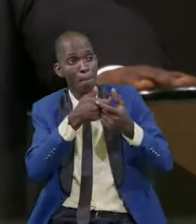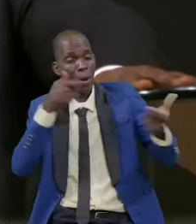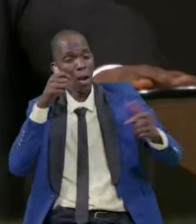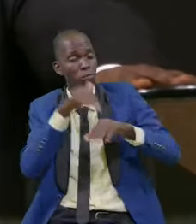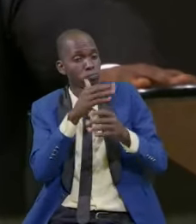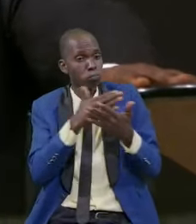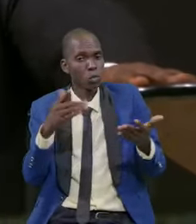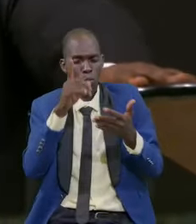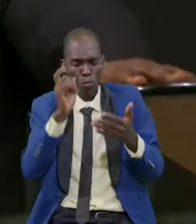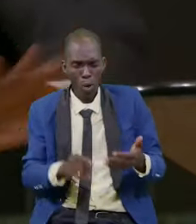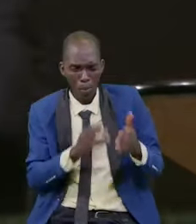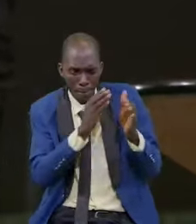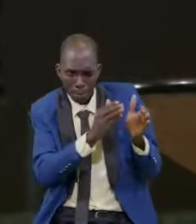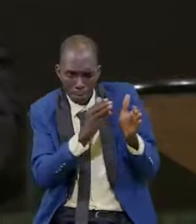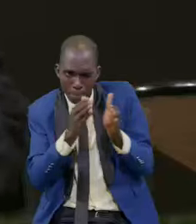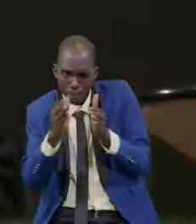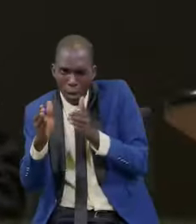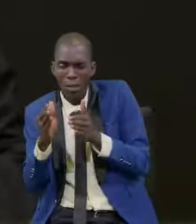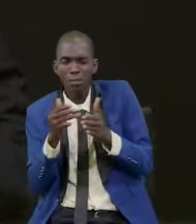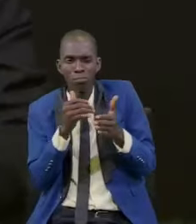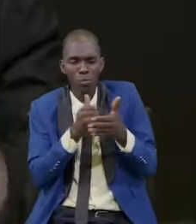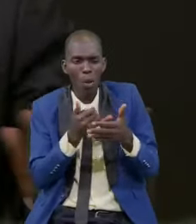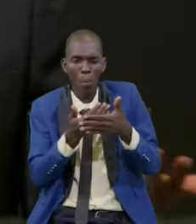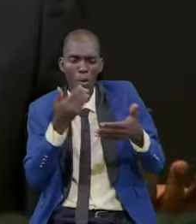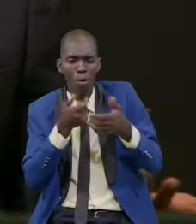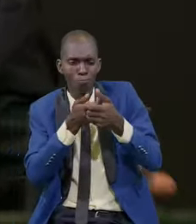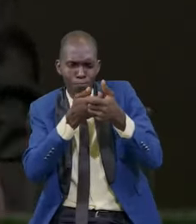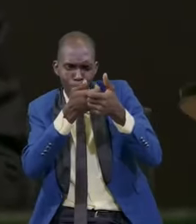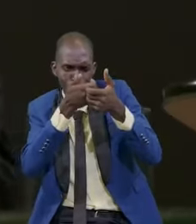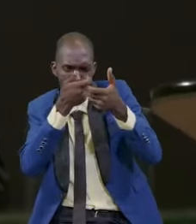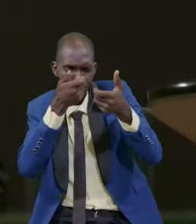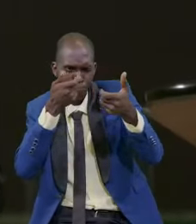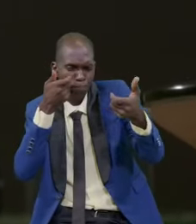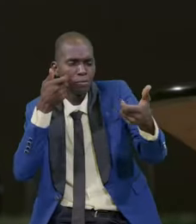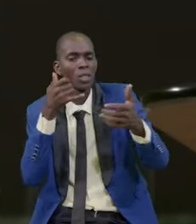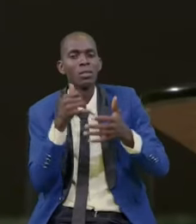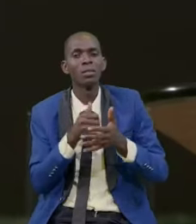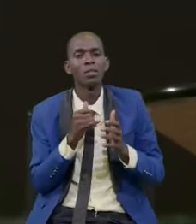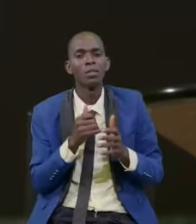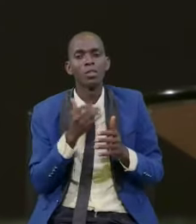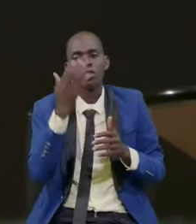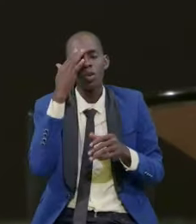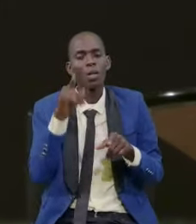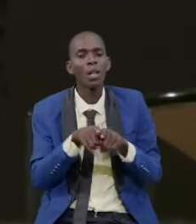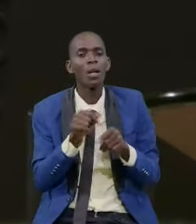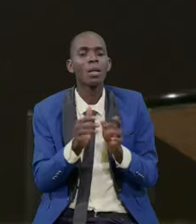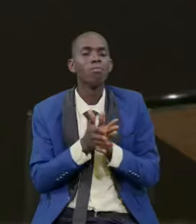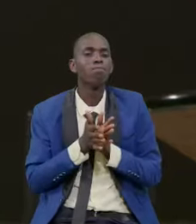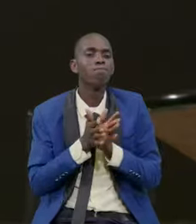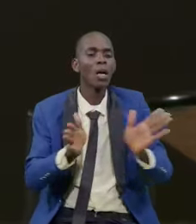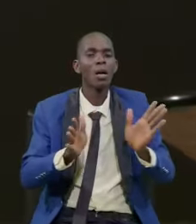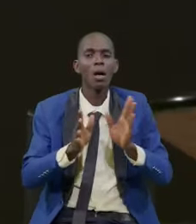point you want to reach. You order, just like a public speaker. A public